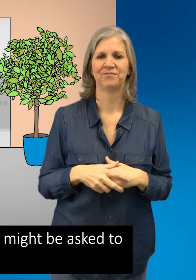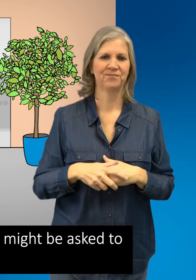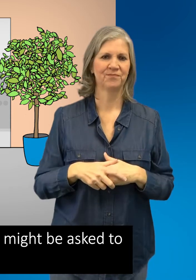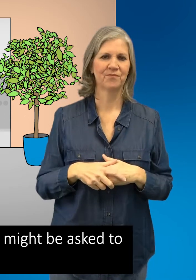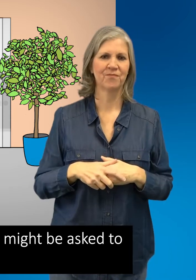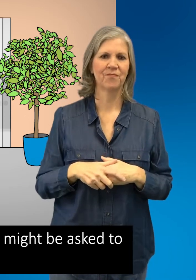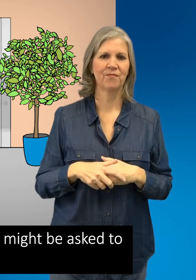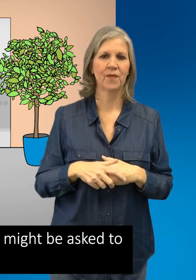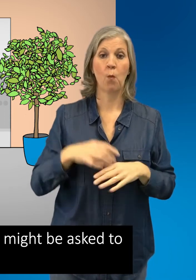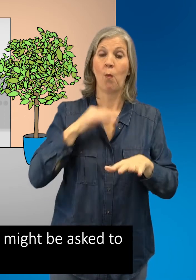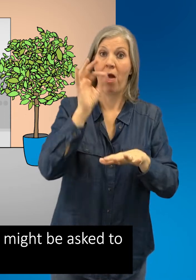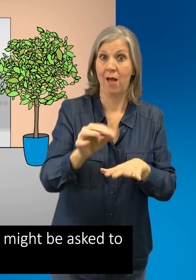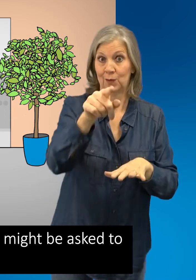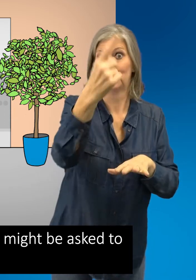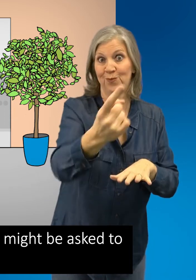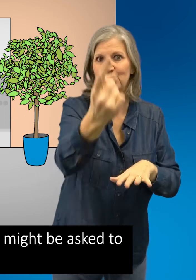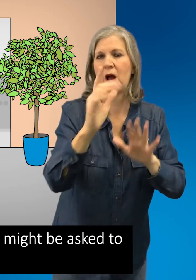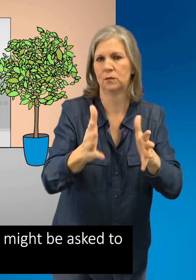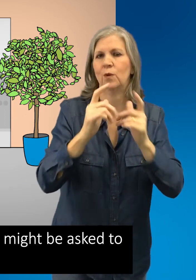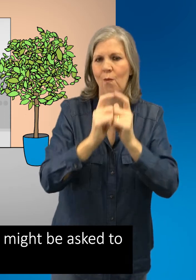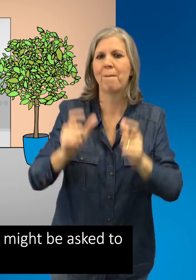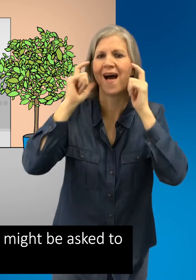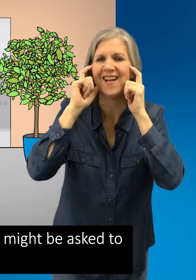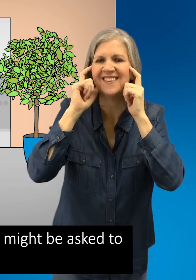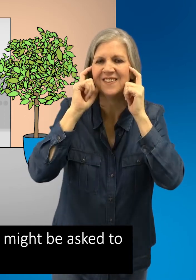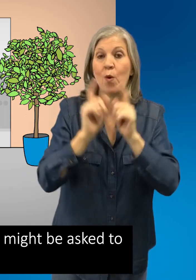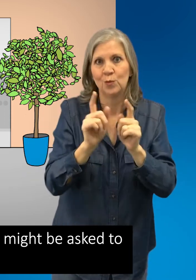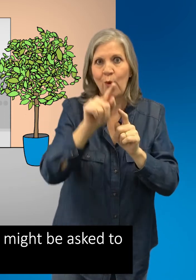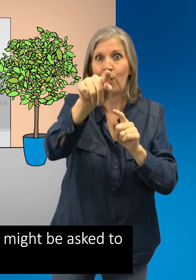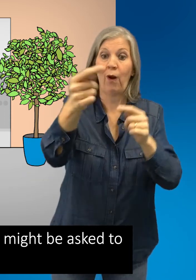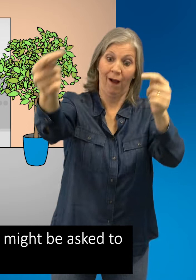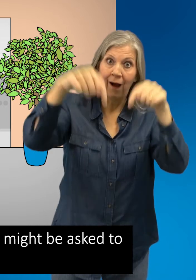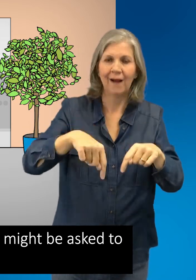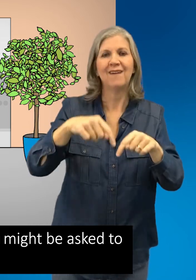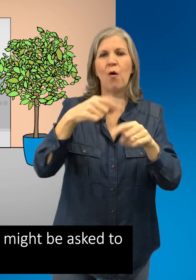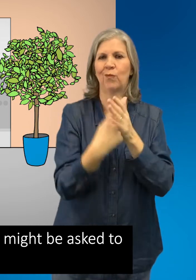We will ask you to wear a mask, and you might be asked to come on your own.